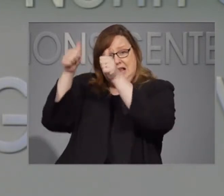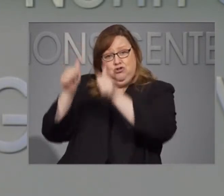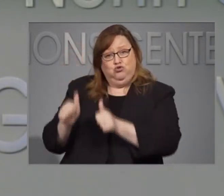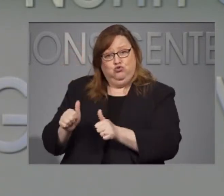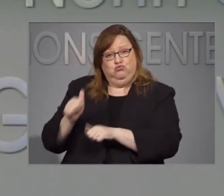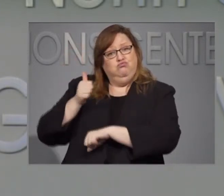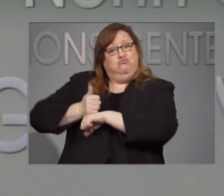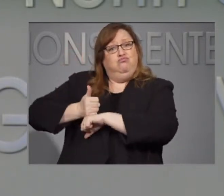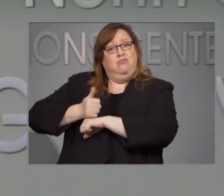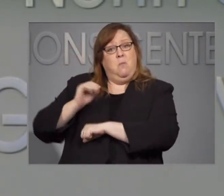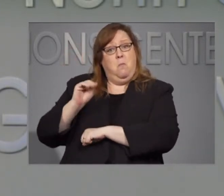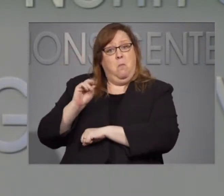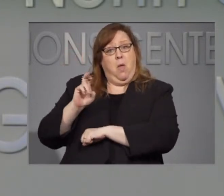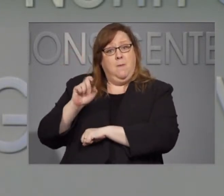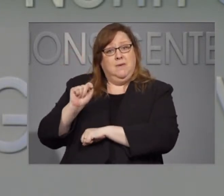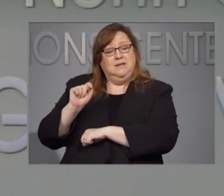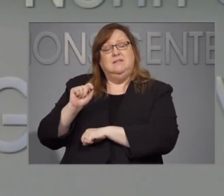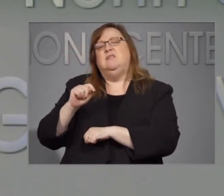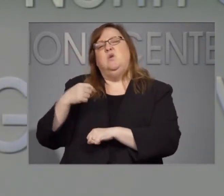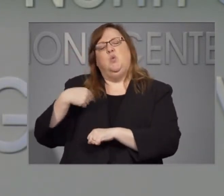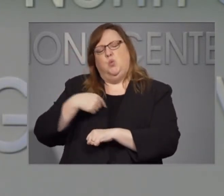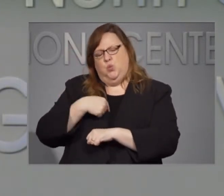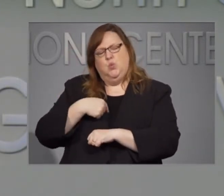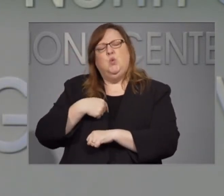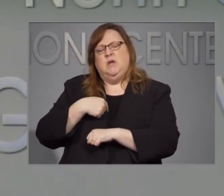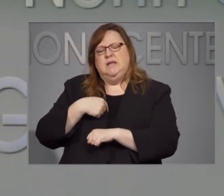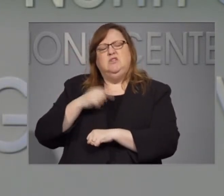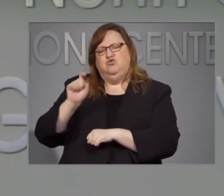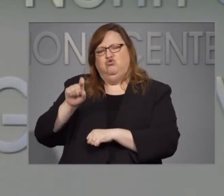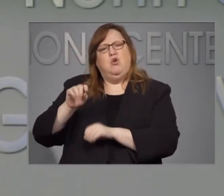more historical context, moving